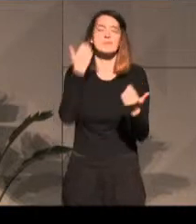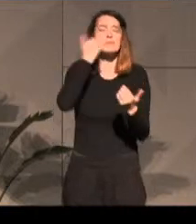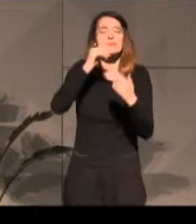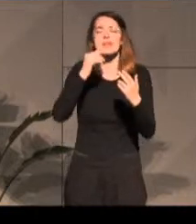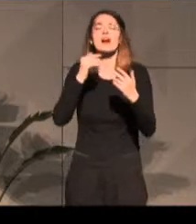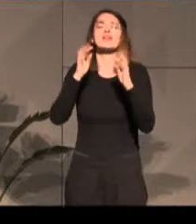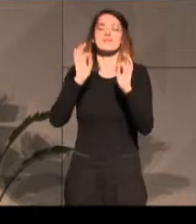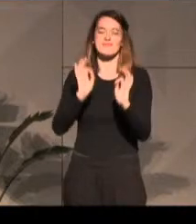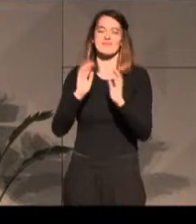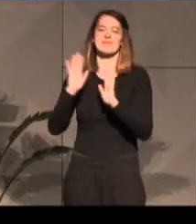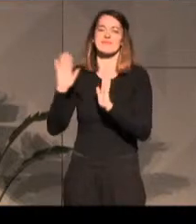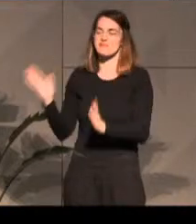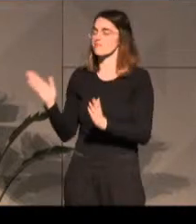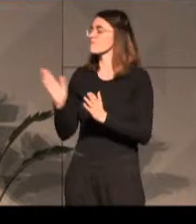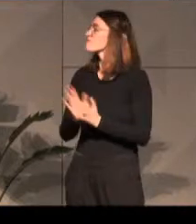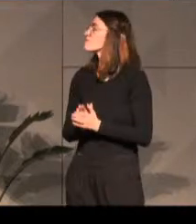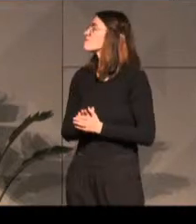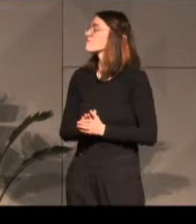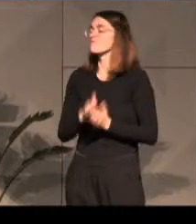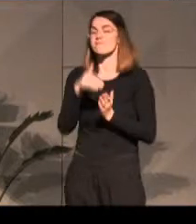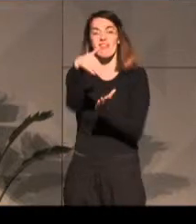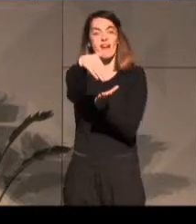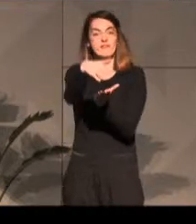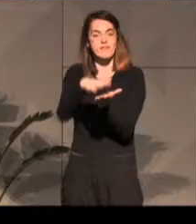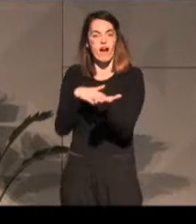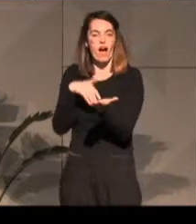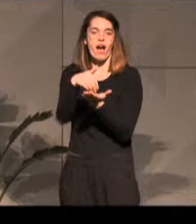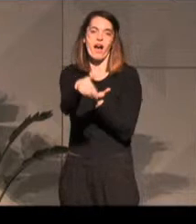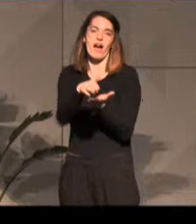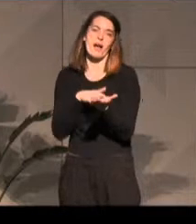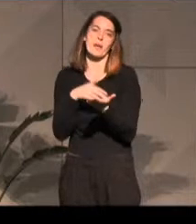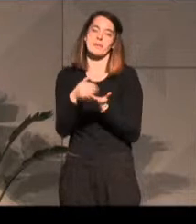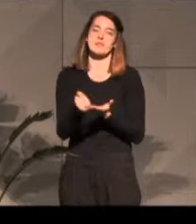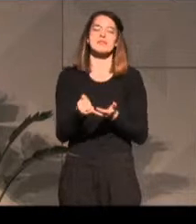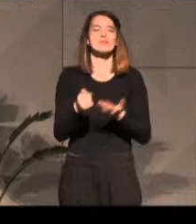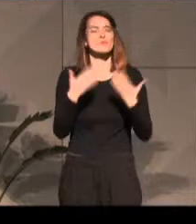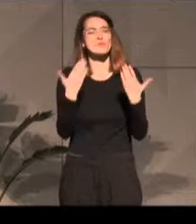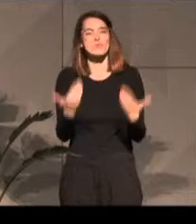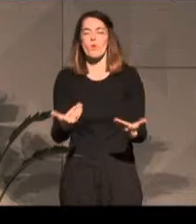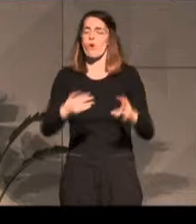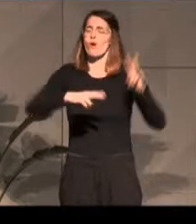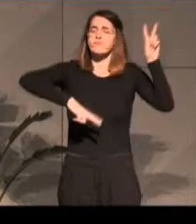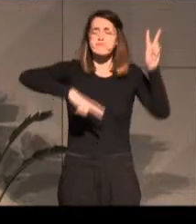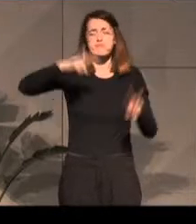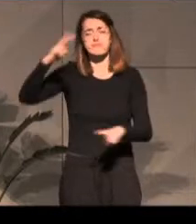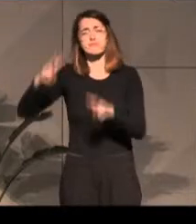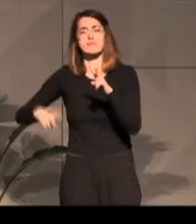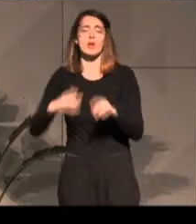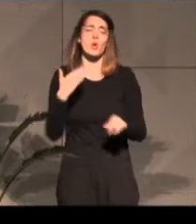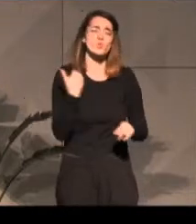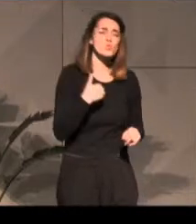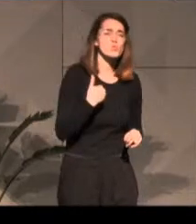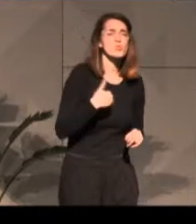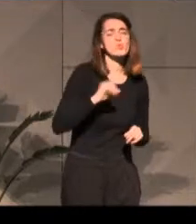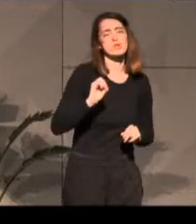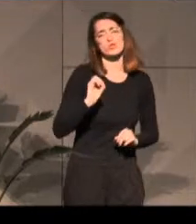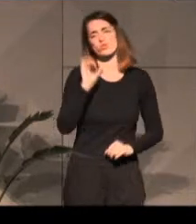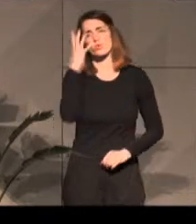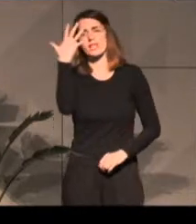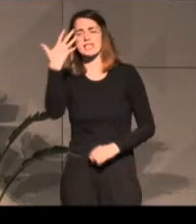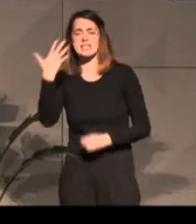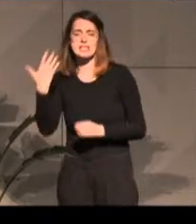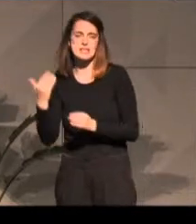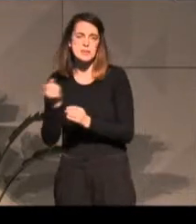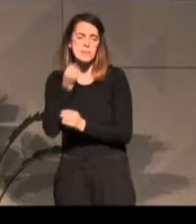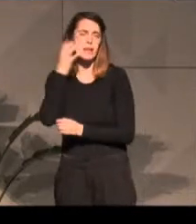So the surface is full of melting ponds in many different colors: turquoise, blue,